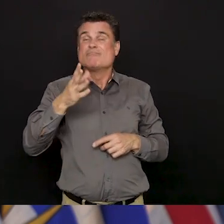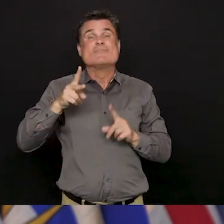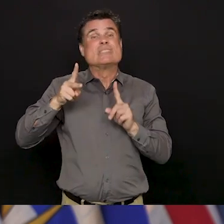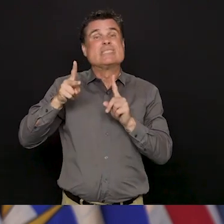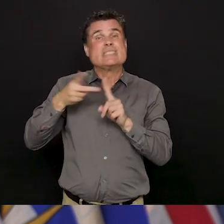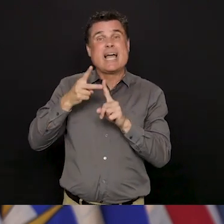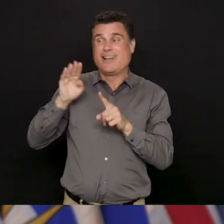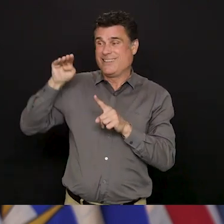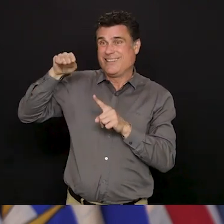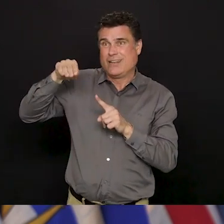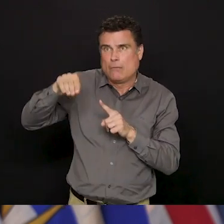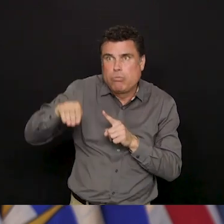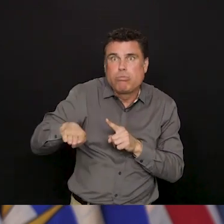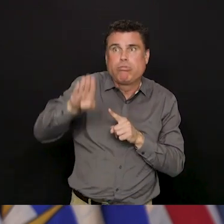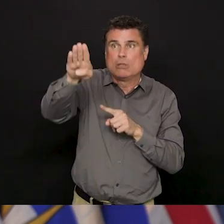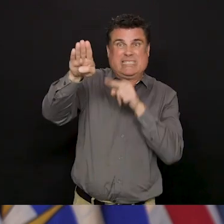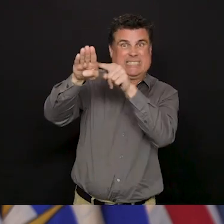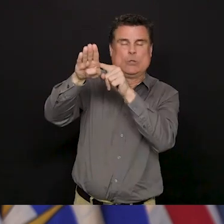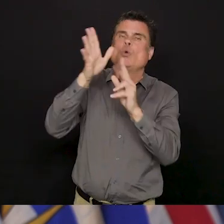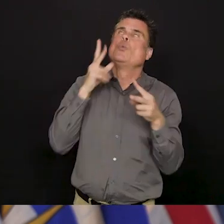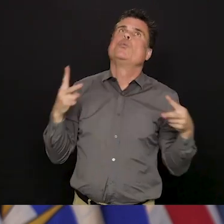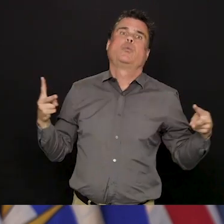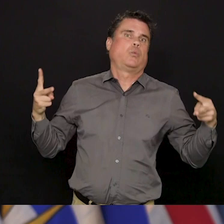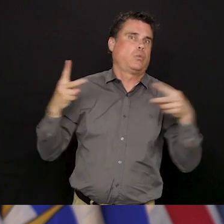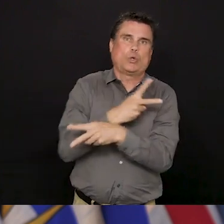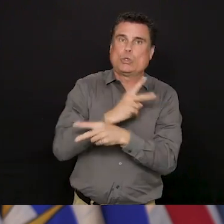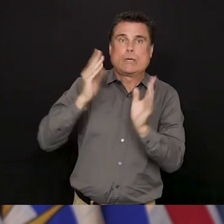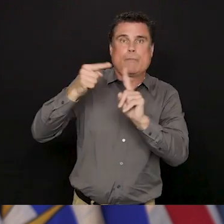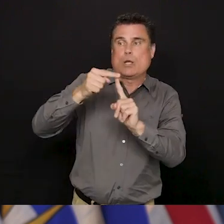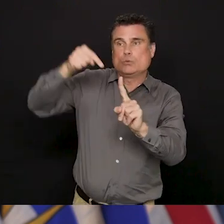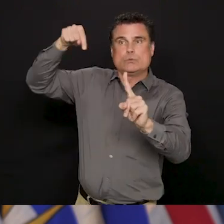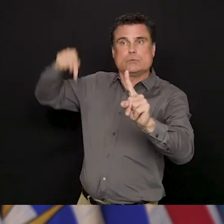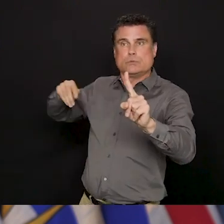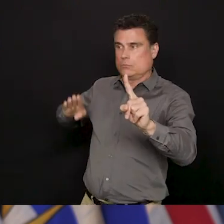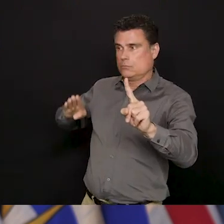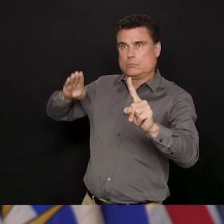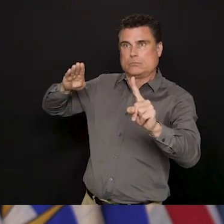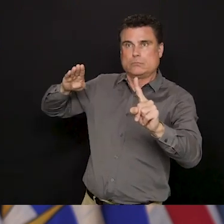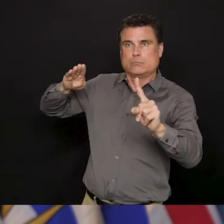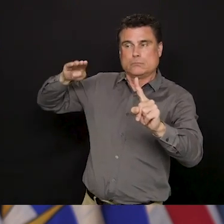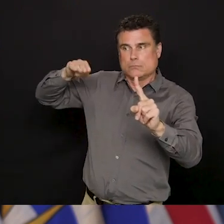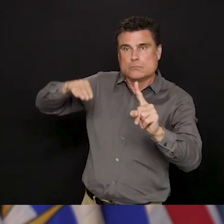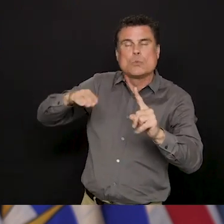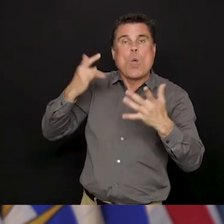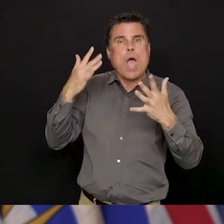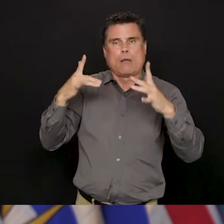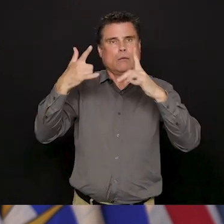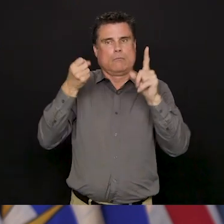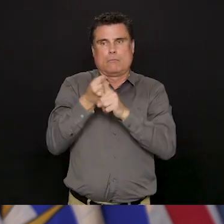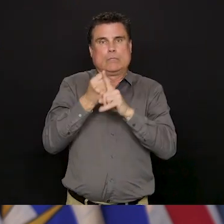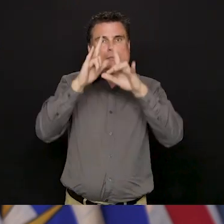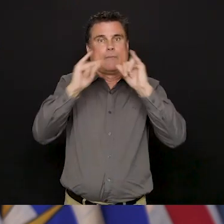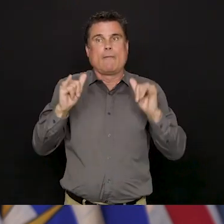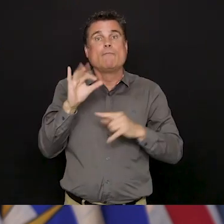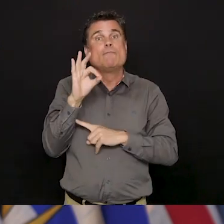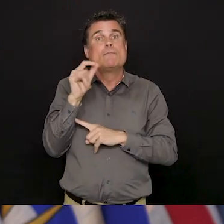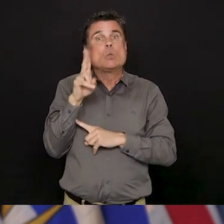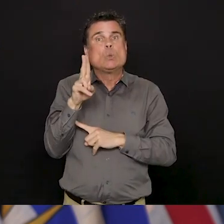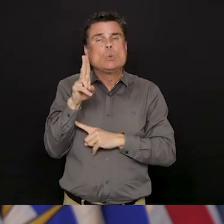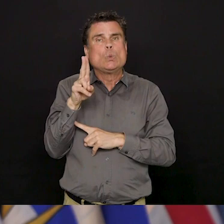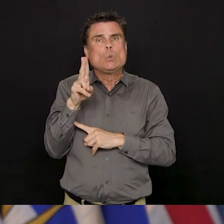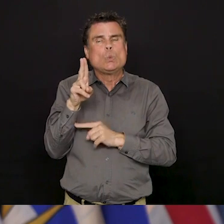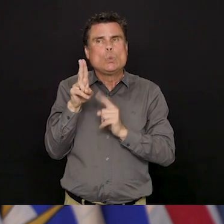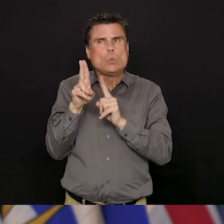the regular influenza season. I'm just wondering, what is Canadian public health's take on that second wave, and what impact is that going to have on any easing of